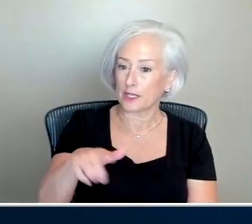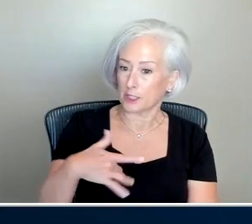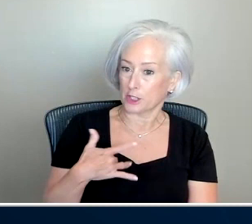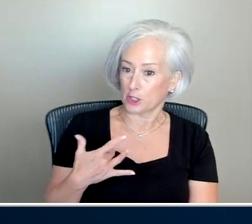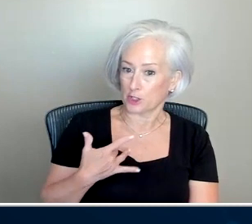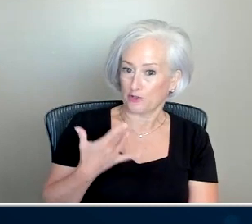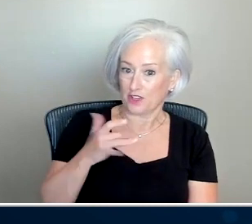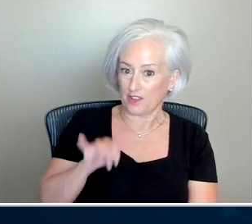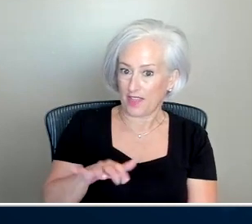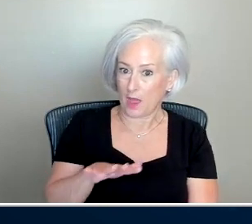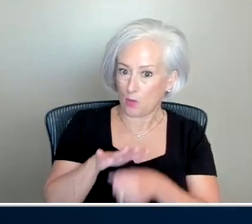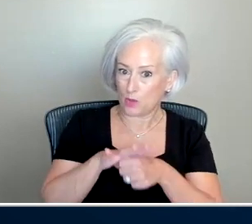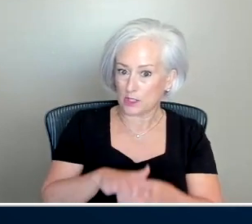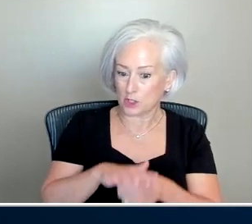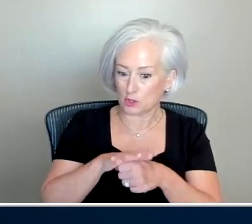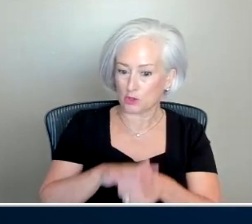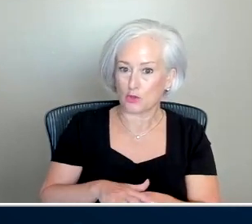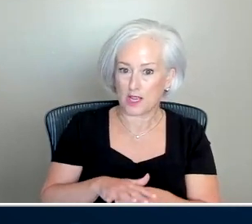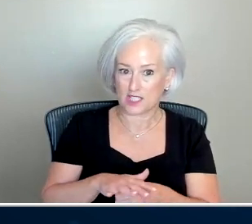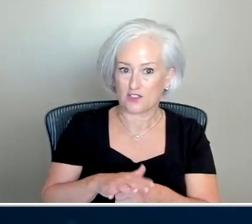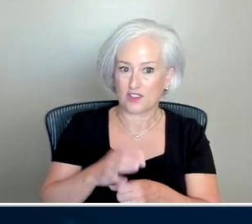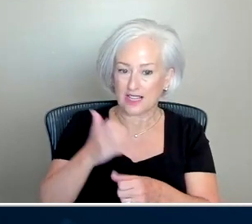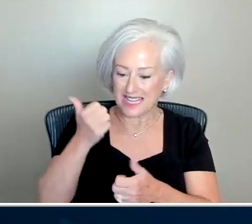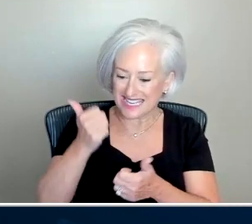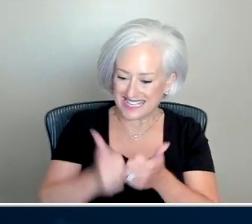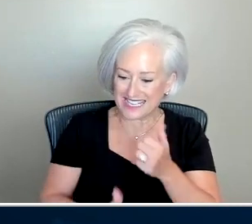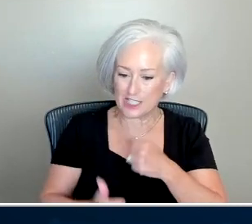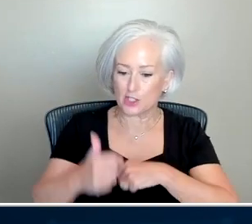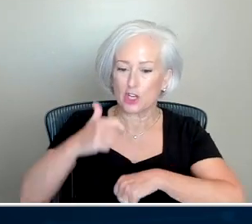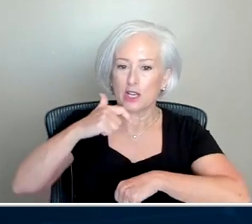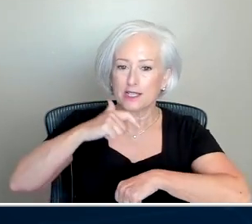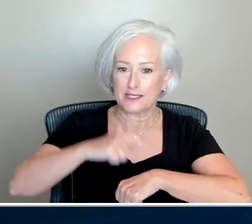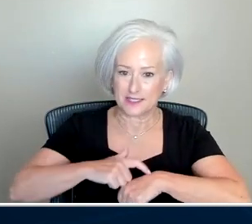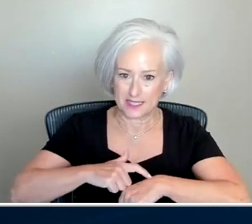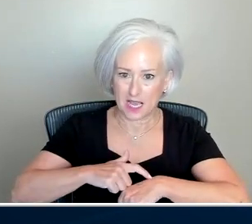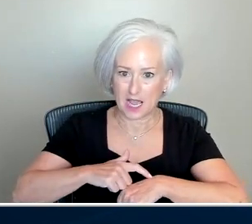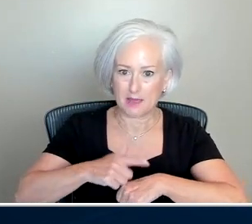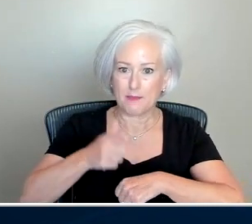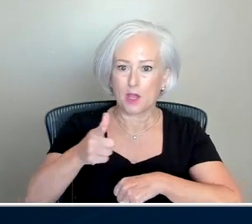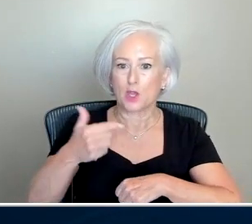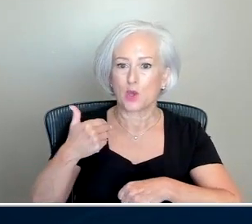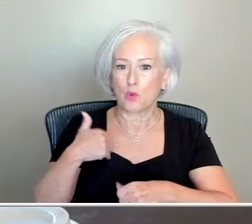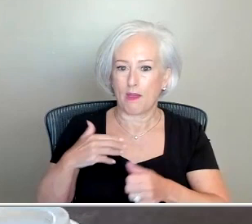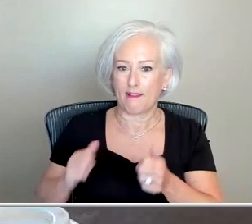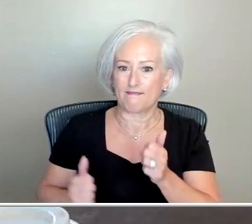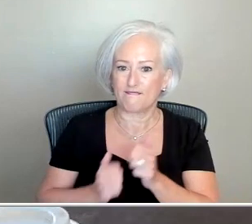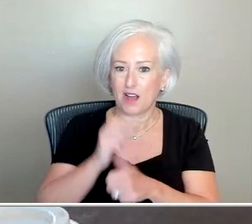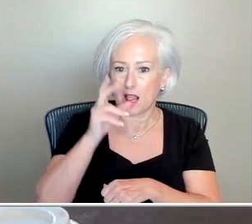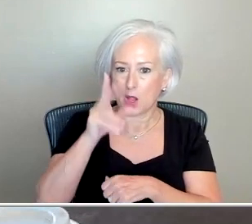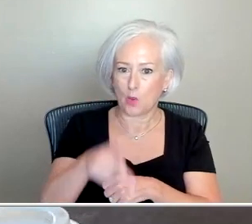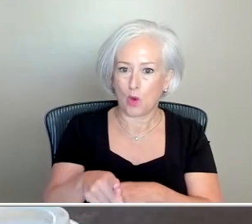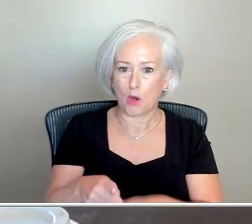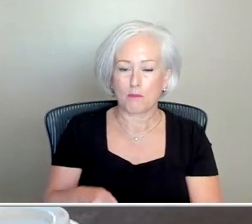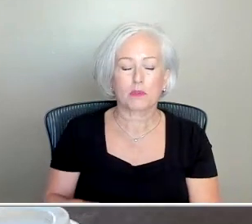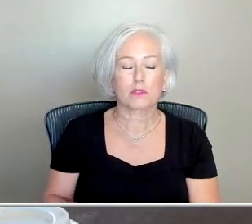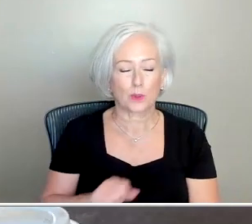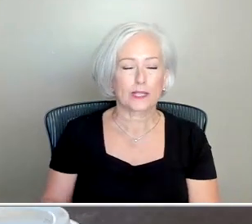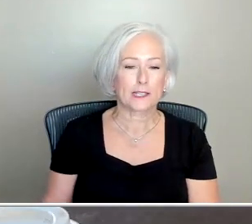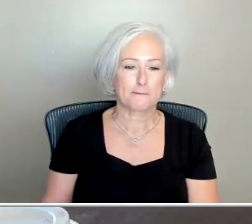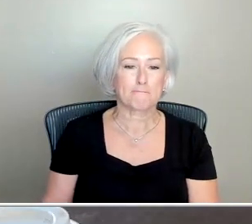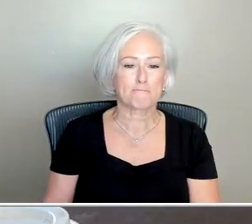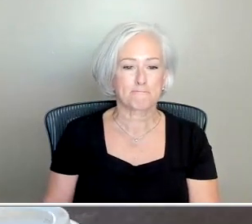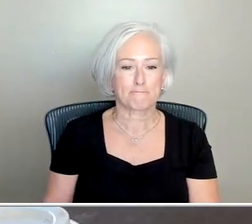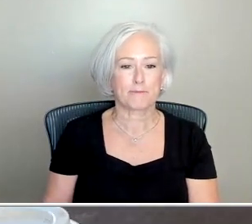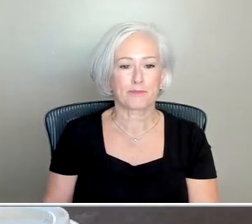stressful each time leading up to one of your follow-ups? Yeah, absolutely. And going back to when